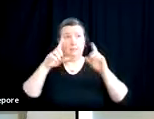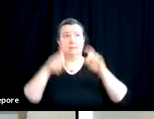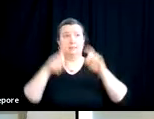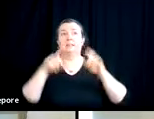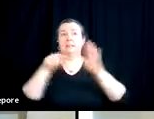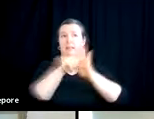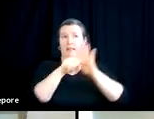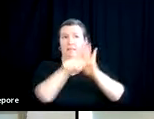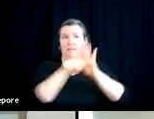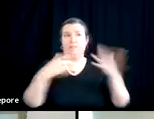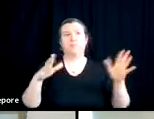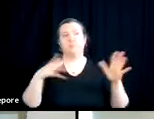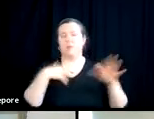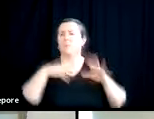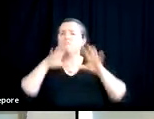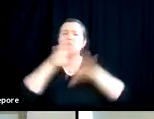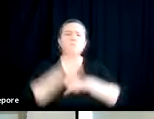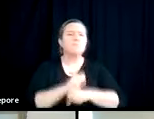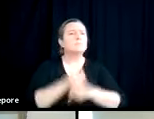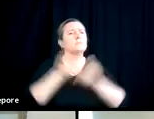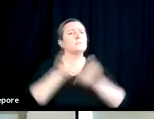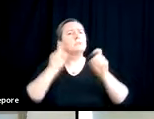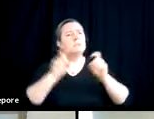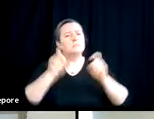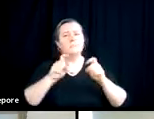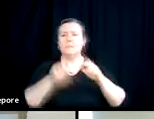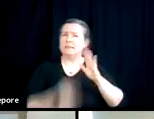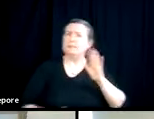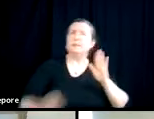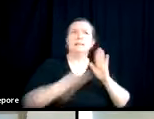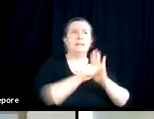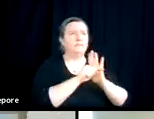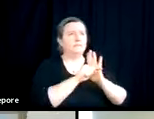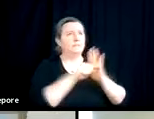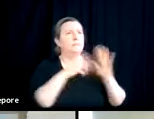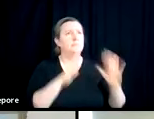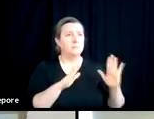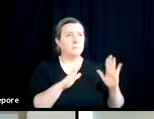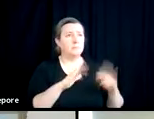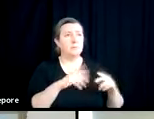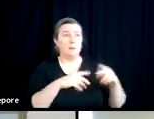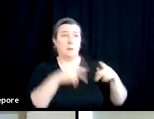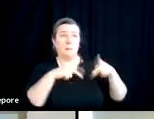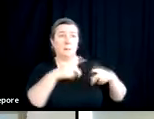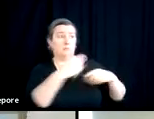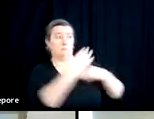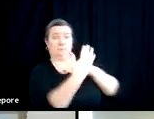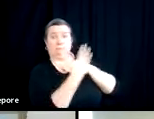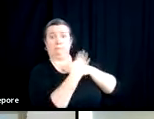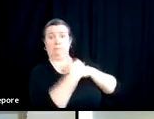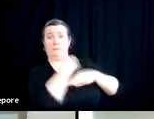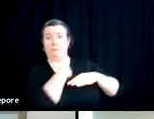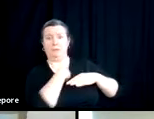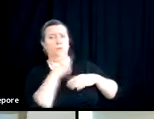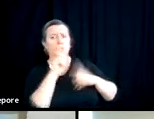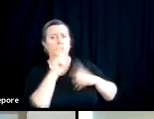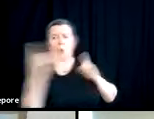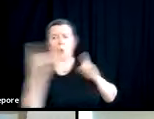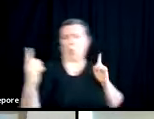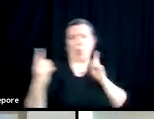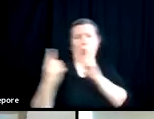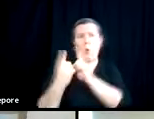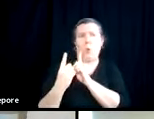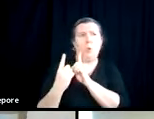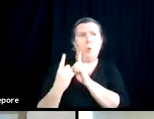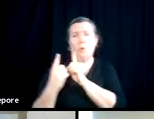But again, we're not going to go near, as they say, don't go near the foul line, stay well off of it. And that's exactly what we